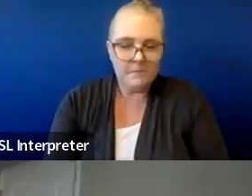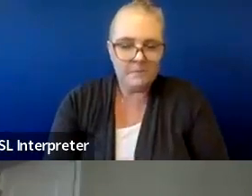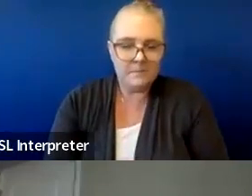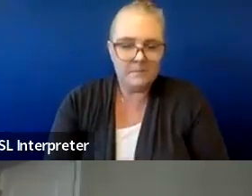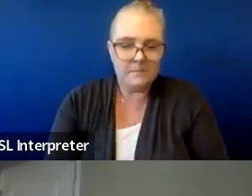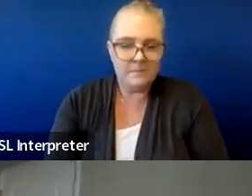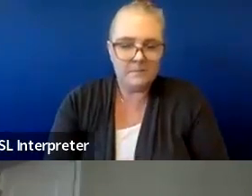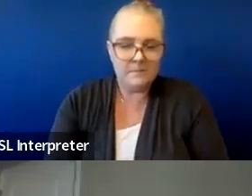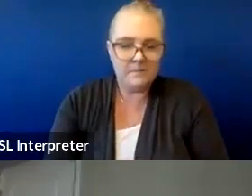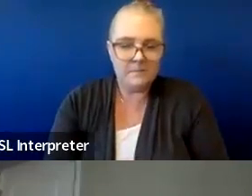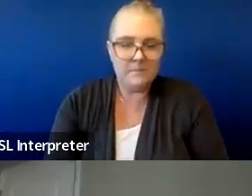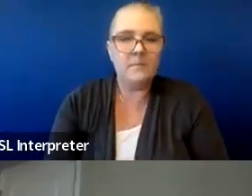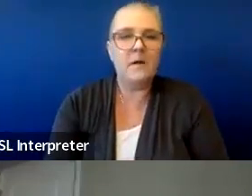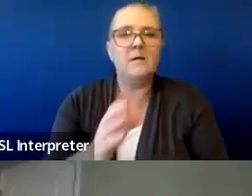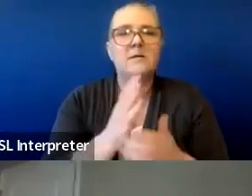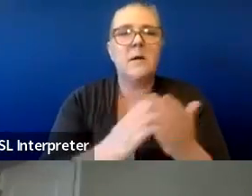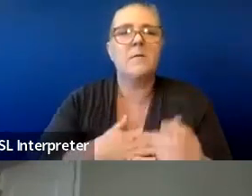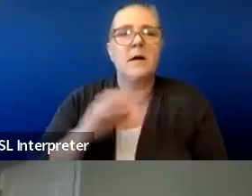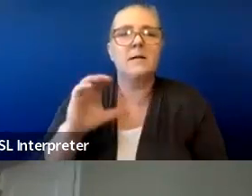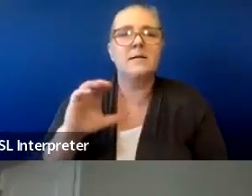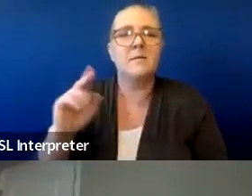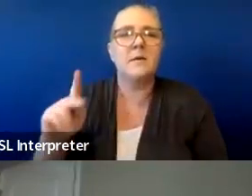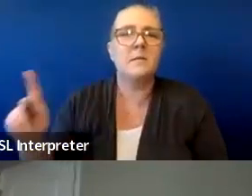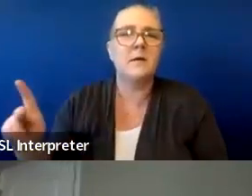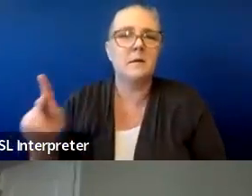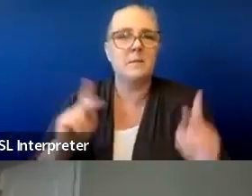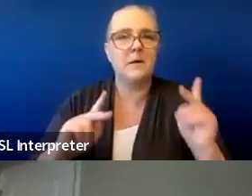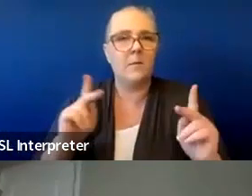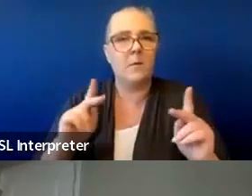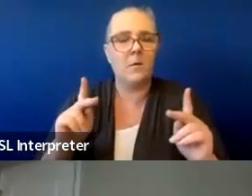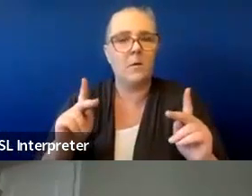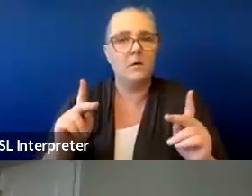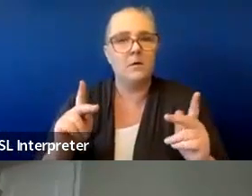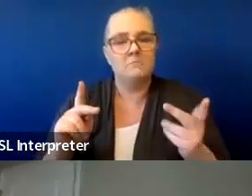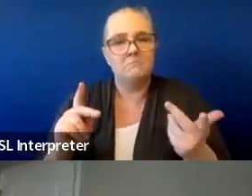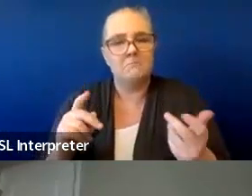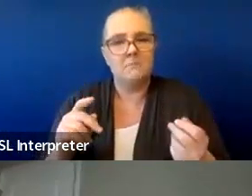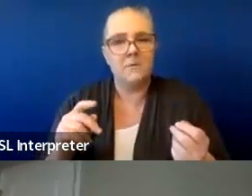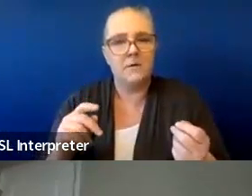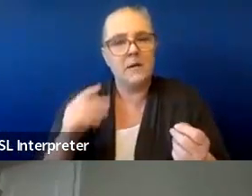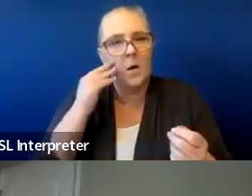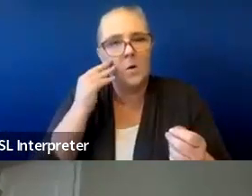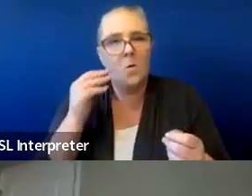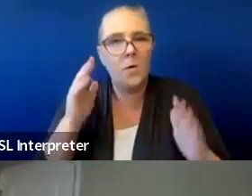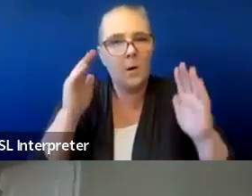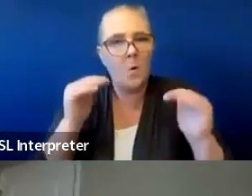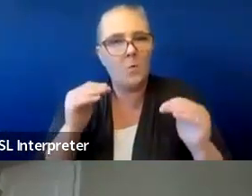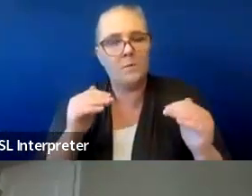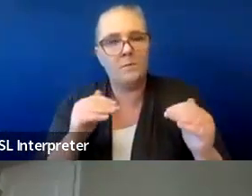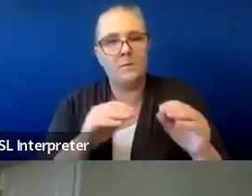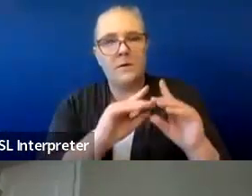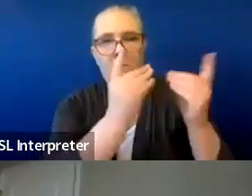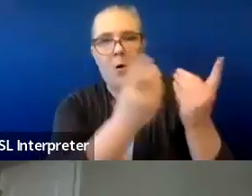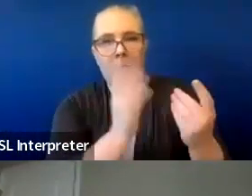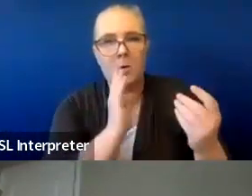I think some of my CPP people can probably attest that we hope to hear from the department usually around the fall. I think, right, Dee